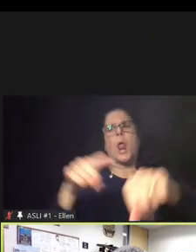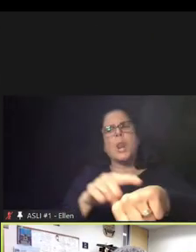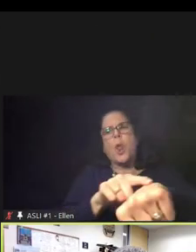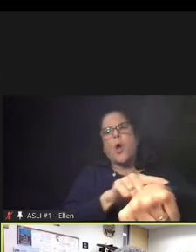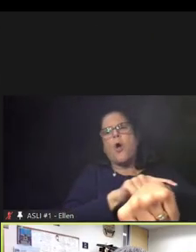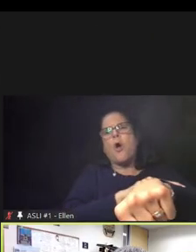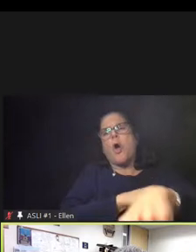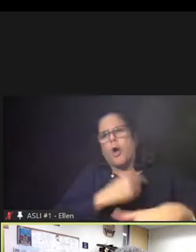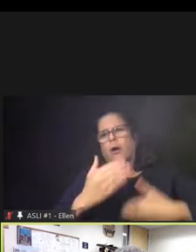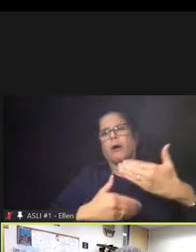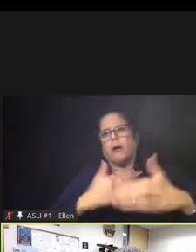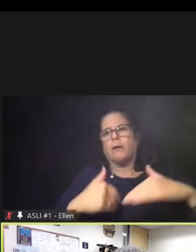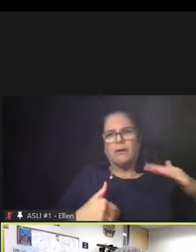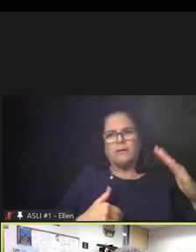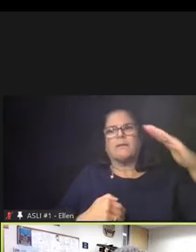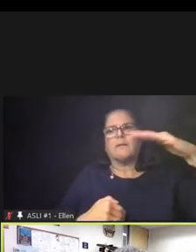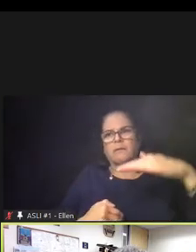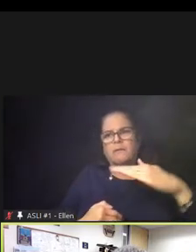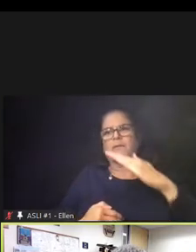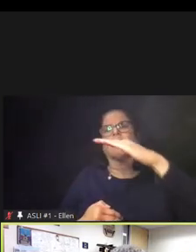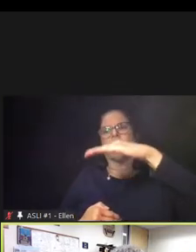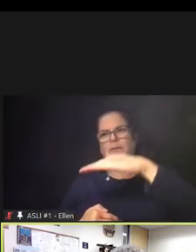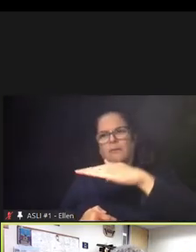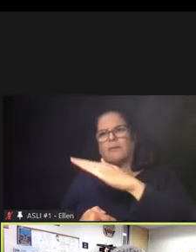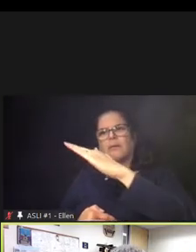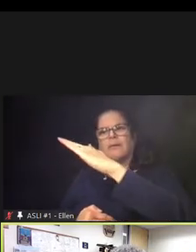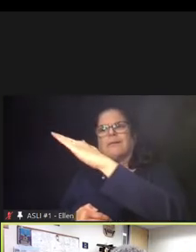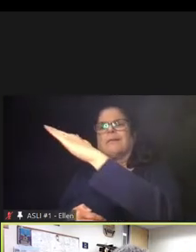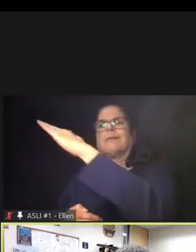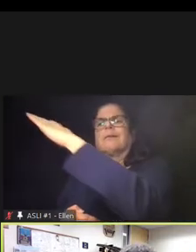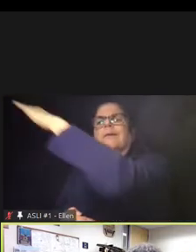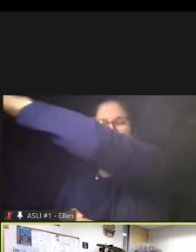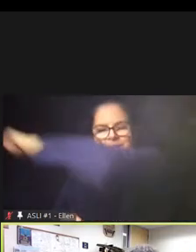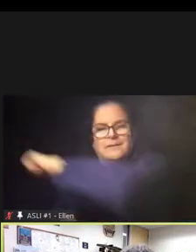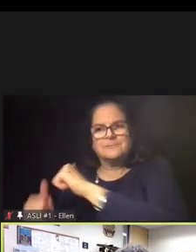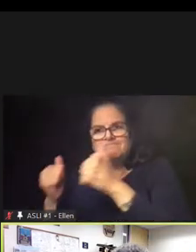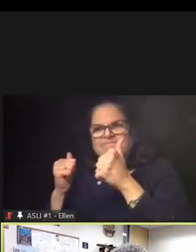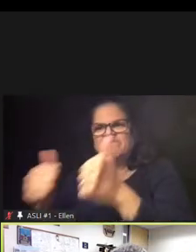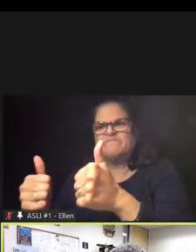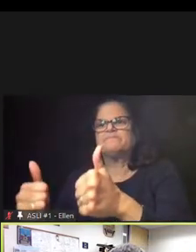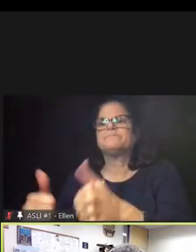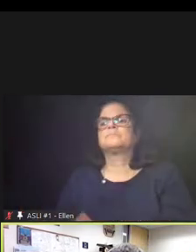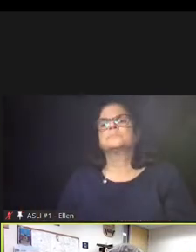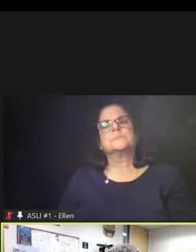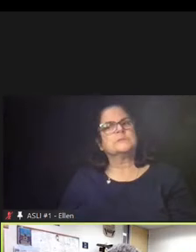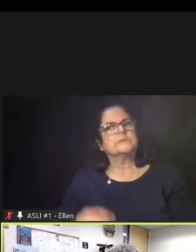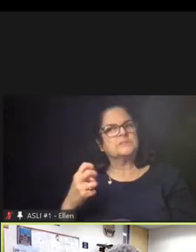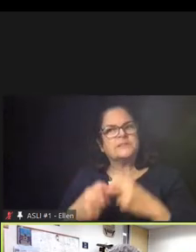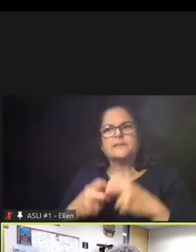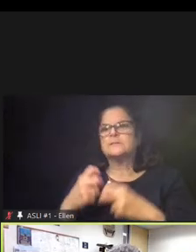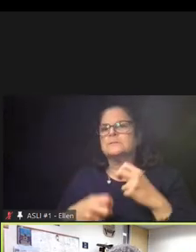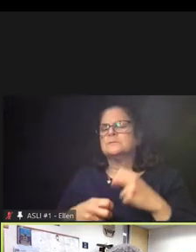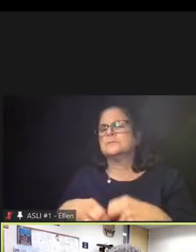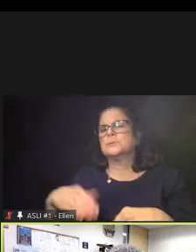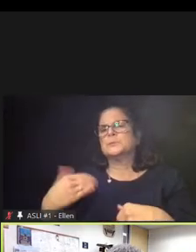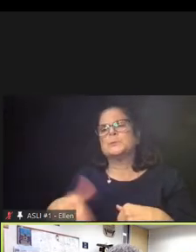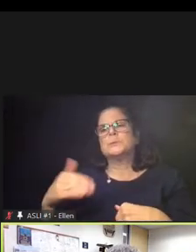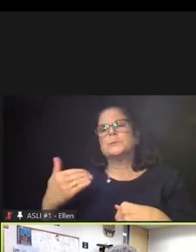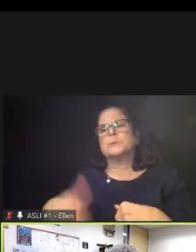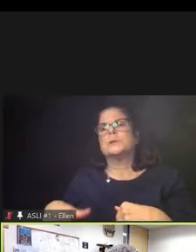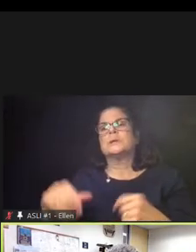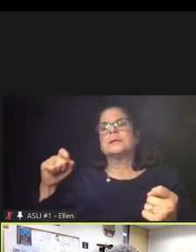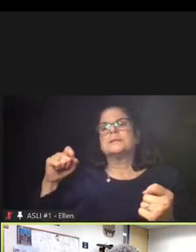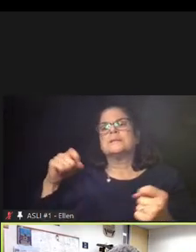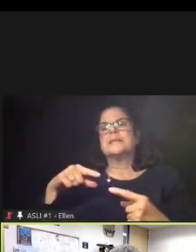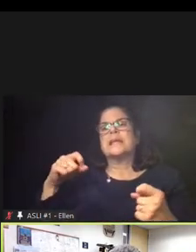a lot of ups and downs and a lot of challenges, and they continued to charge it forward. And these can be very taxing jobs, especially signal jobs.